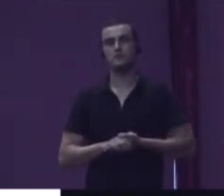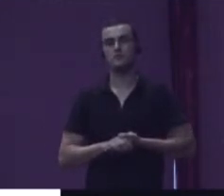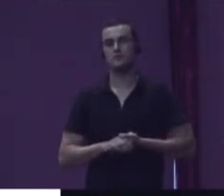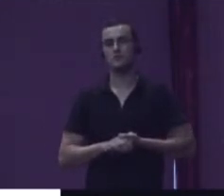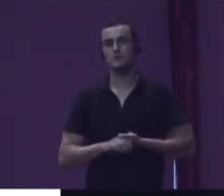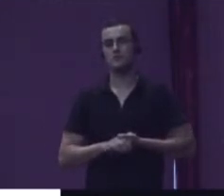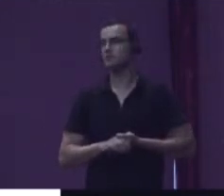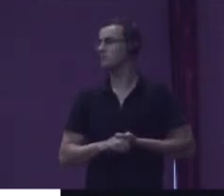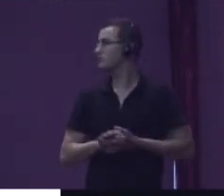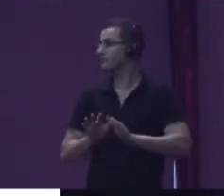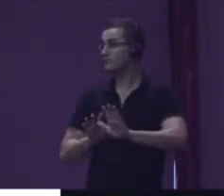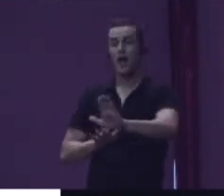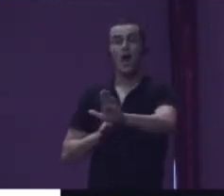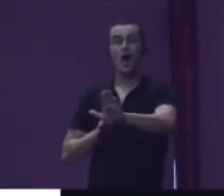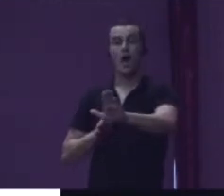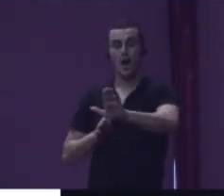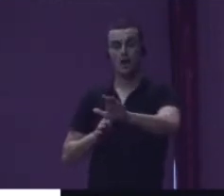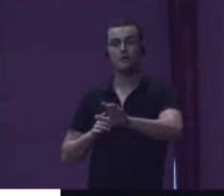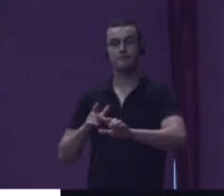scarce.